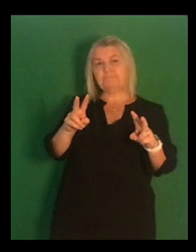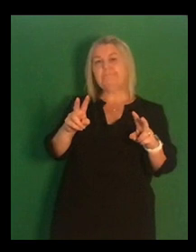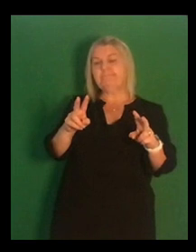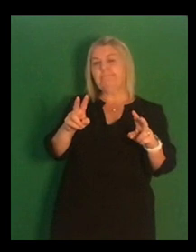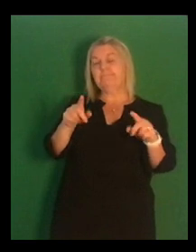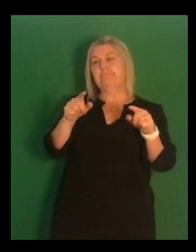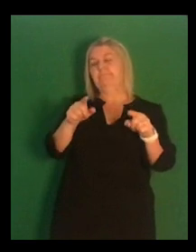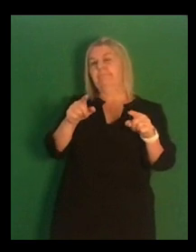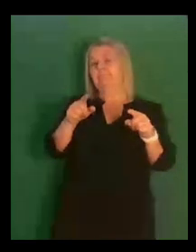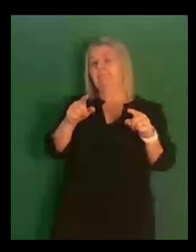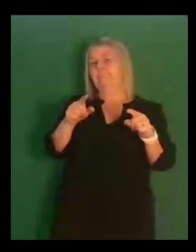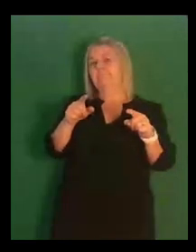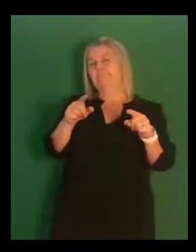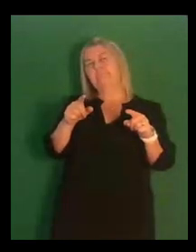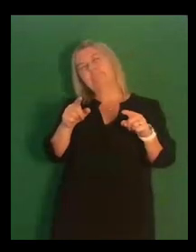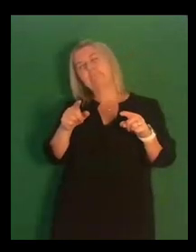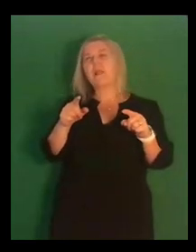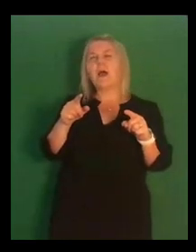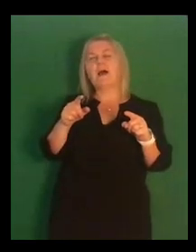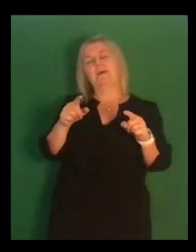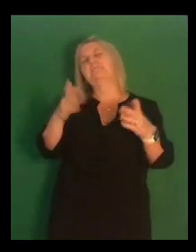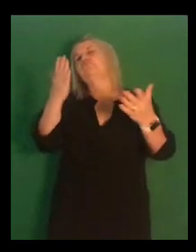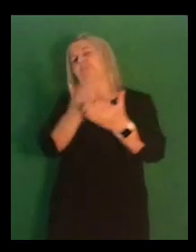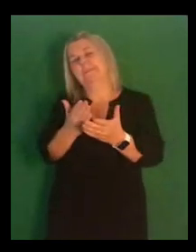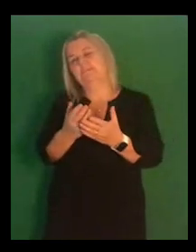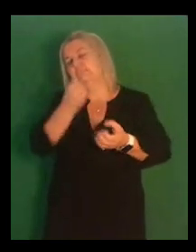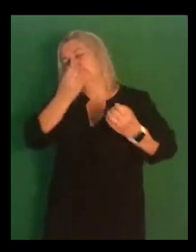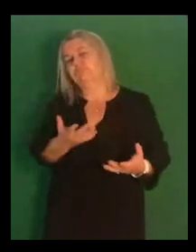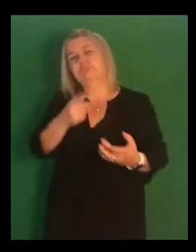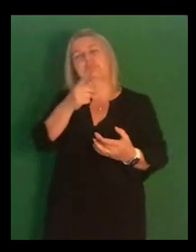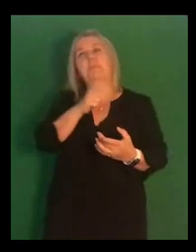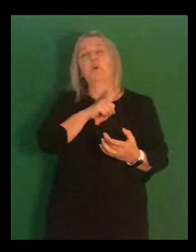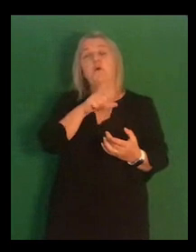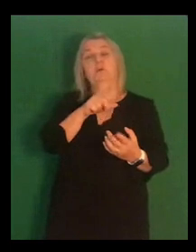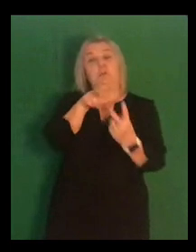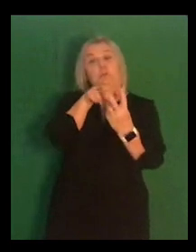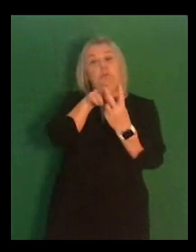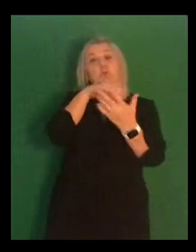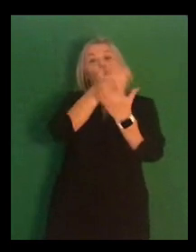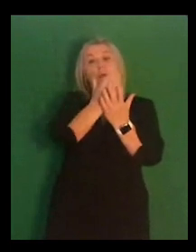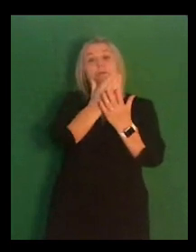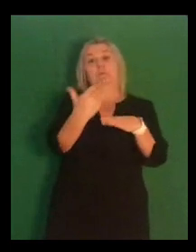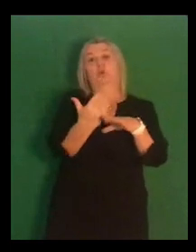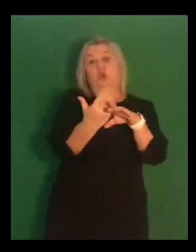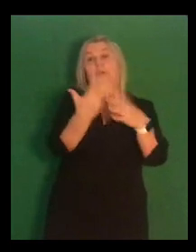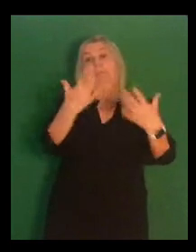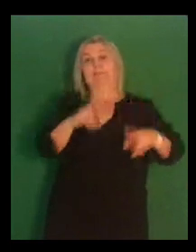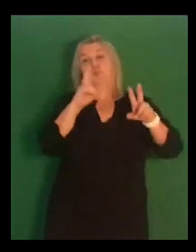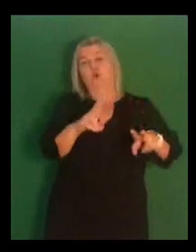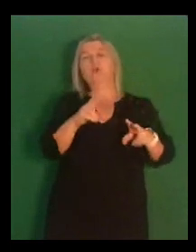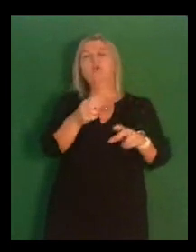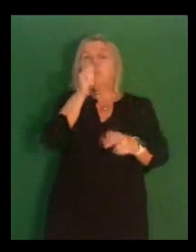there's a lot. What is wonderful about it is that the two pieces that have been watched the most, one is Janie Godley's